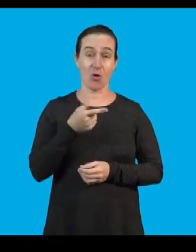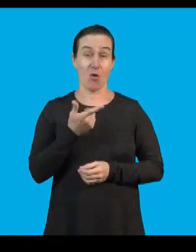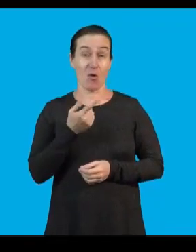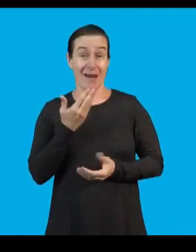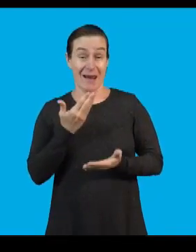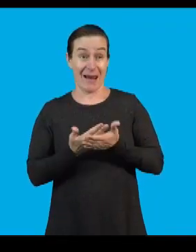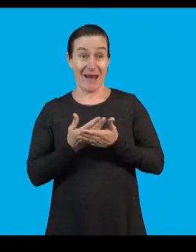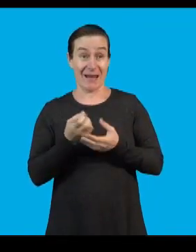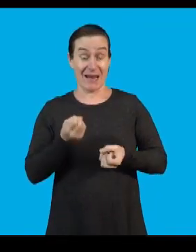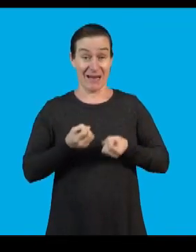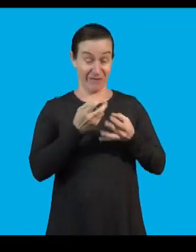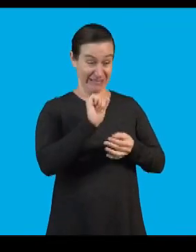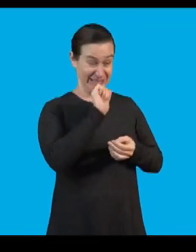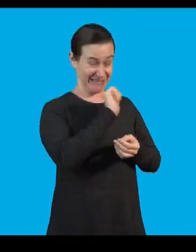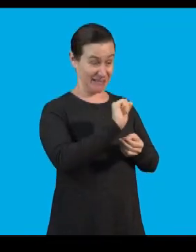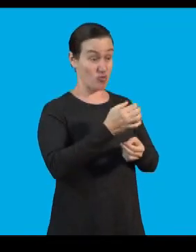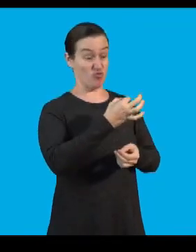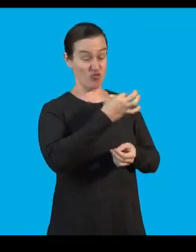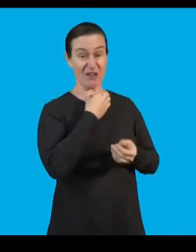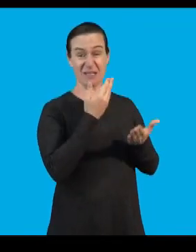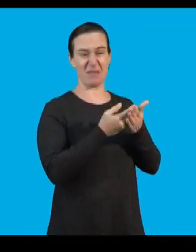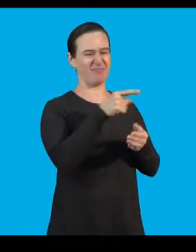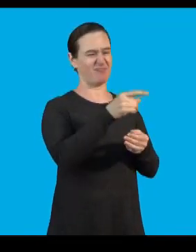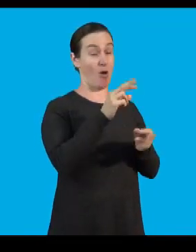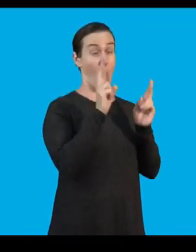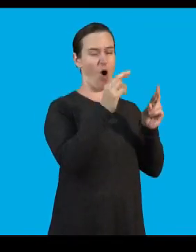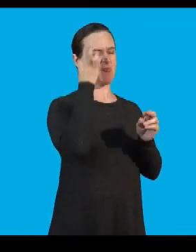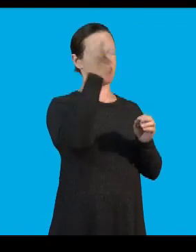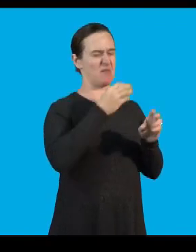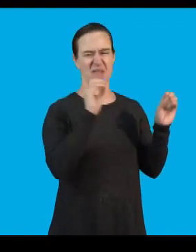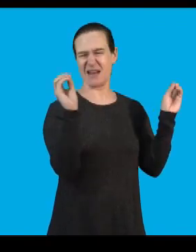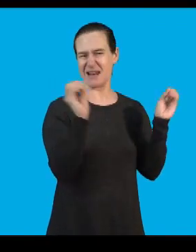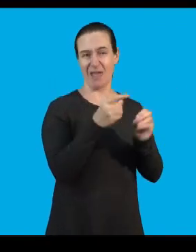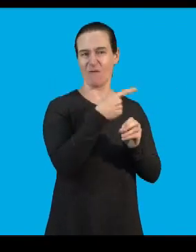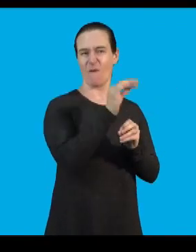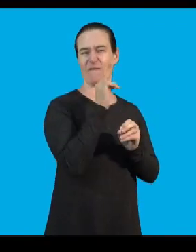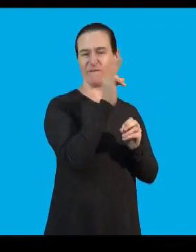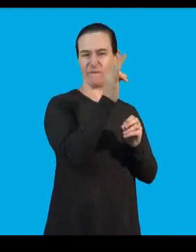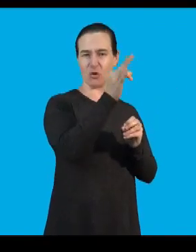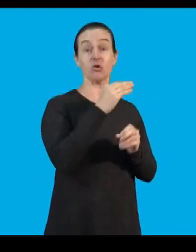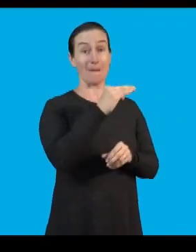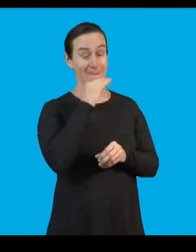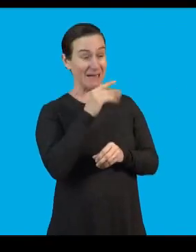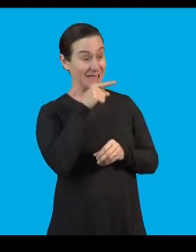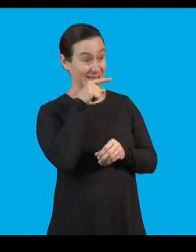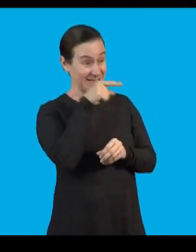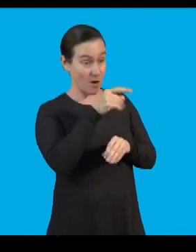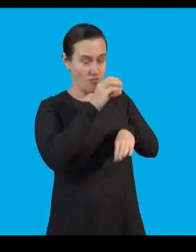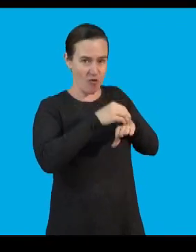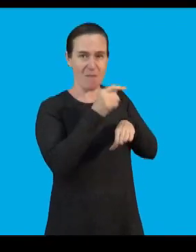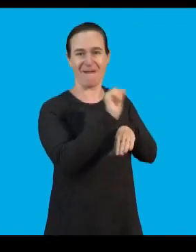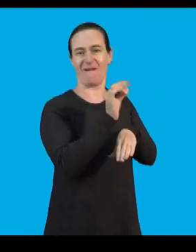it threatens the hopes and dreams of these innocents, which means something about their future is being